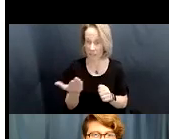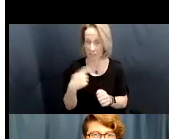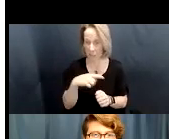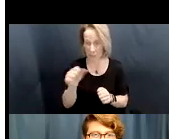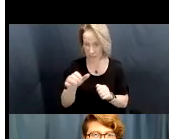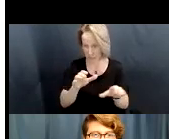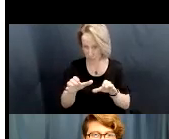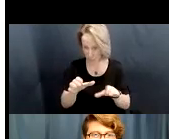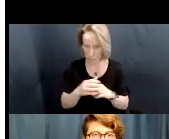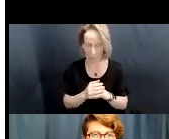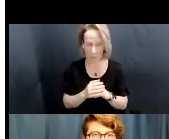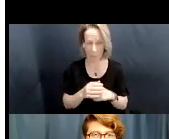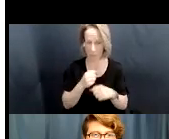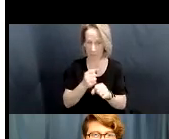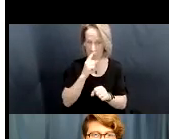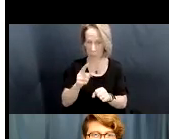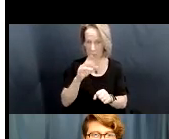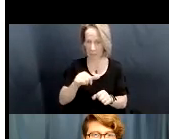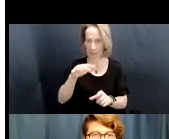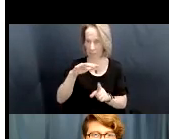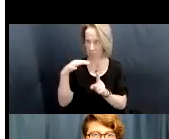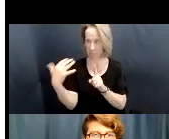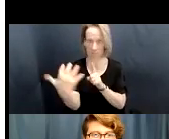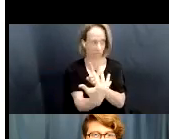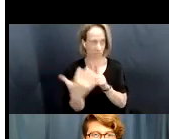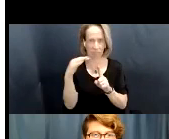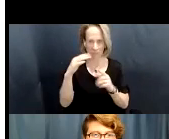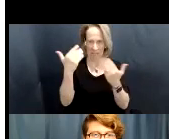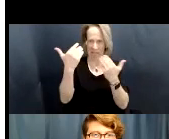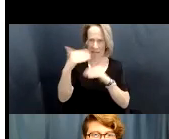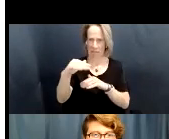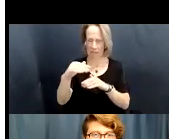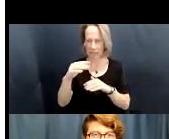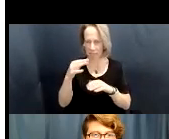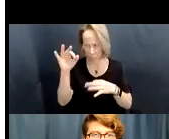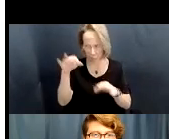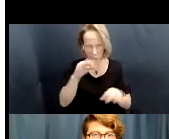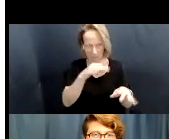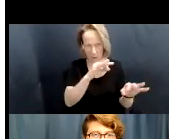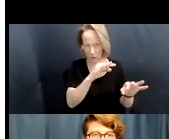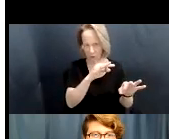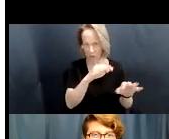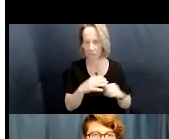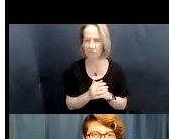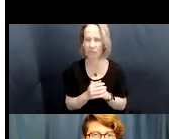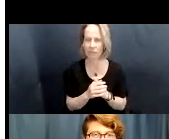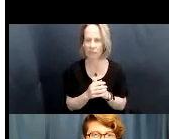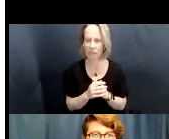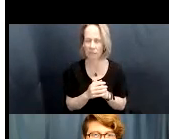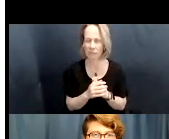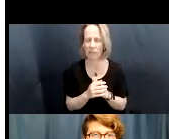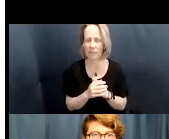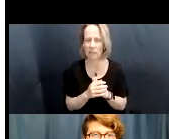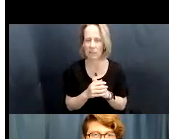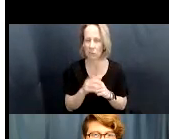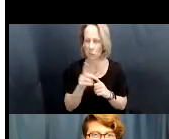ensuring that our physical space limits those distractions. So how are we kind of creating a space